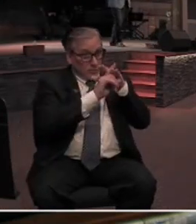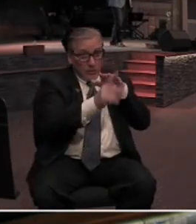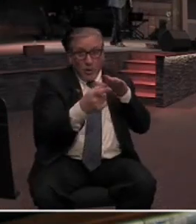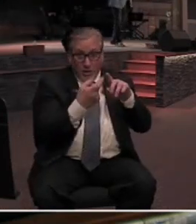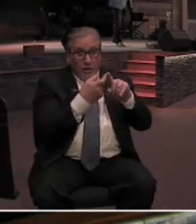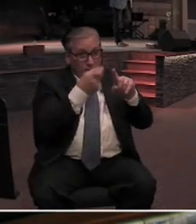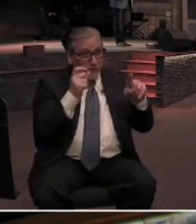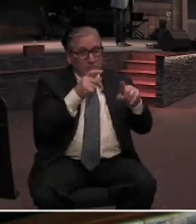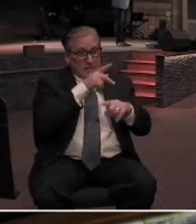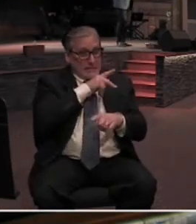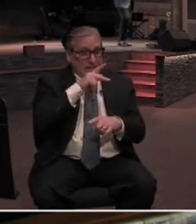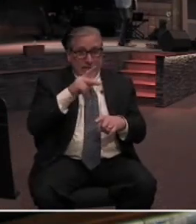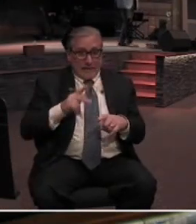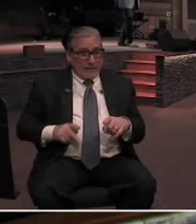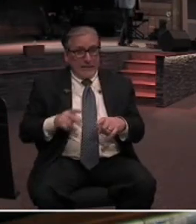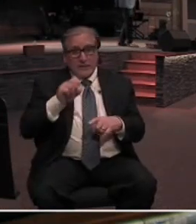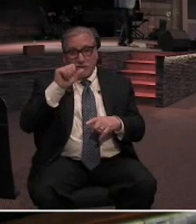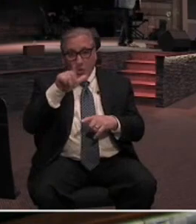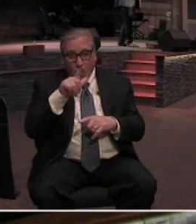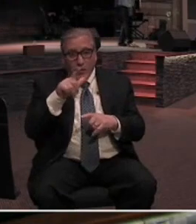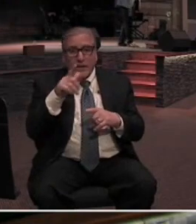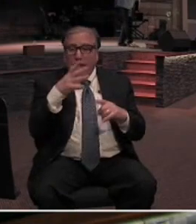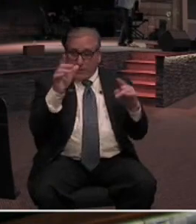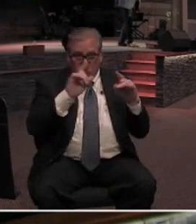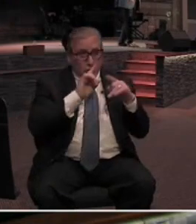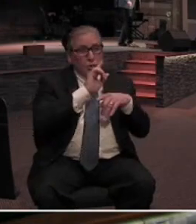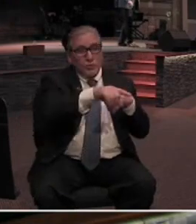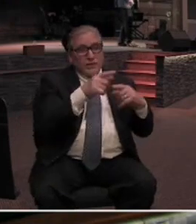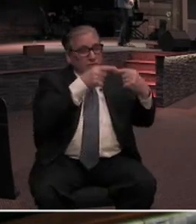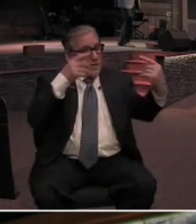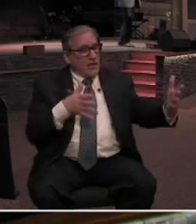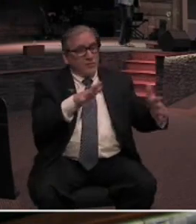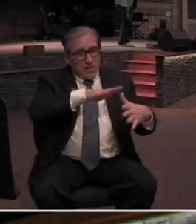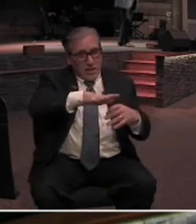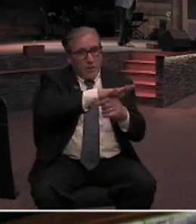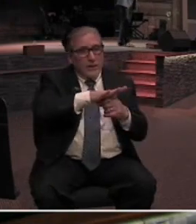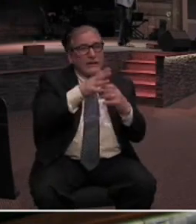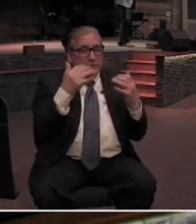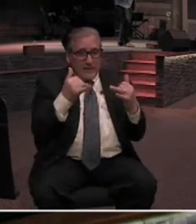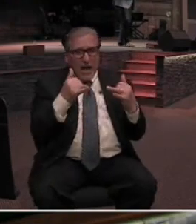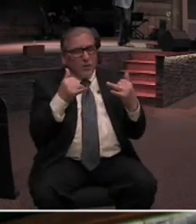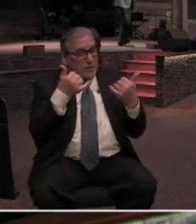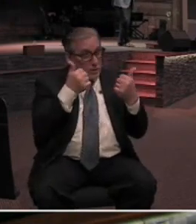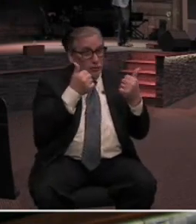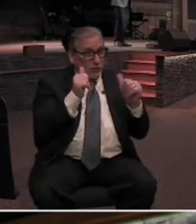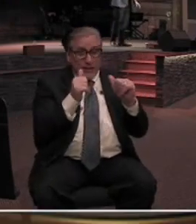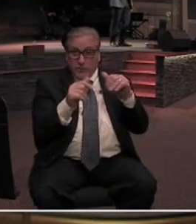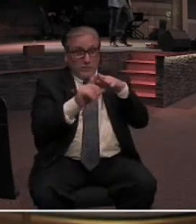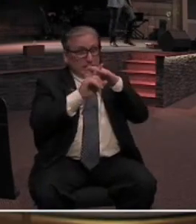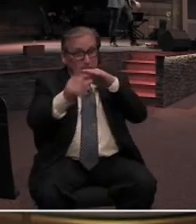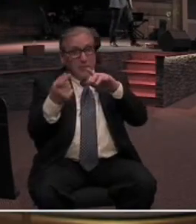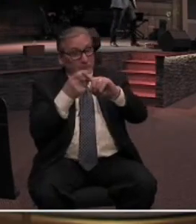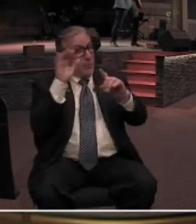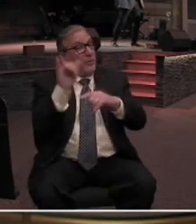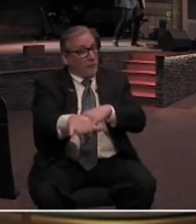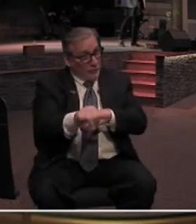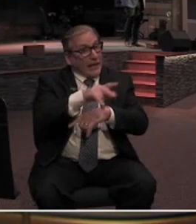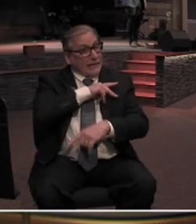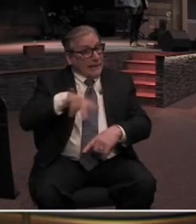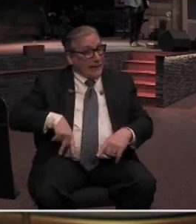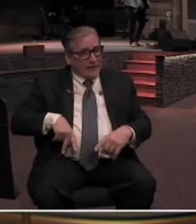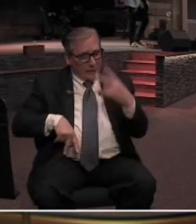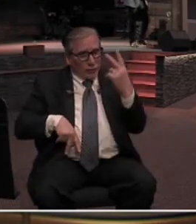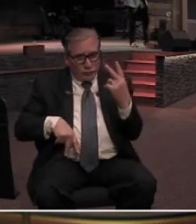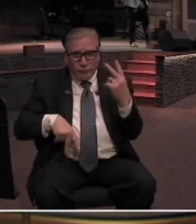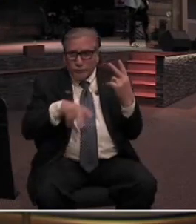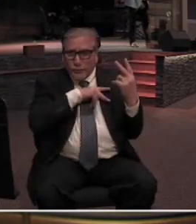he goes to Philistine territory. They figure out who he was. Now he's running from that king. How would you like to be running from two